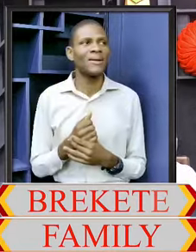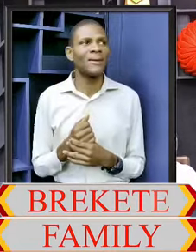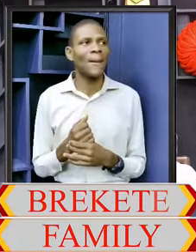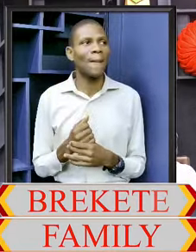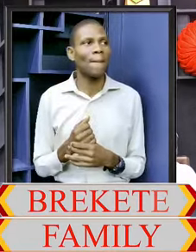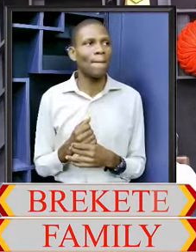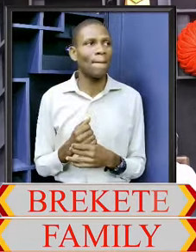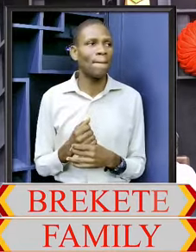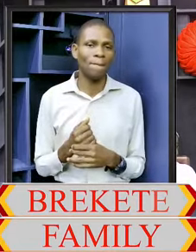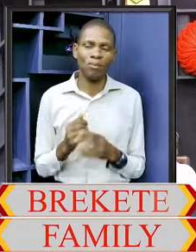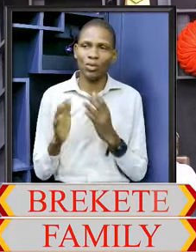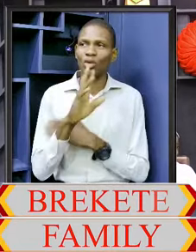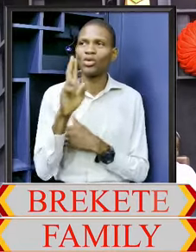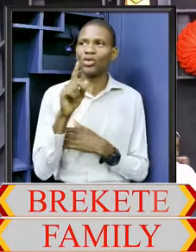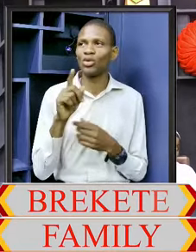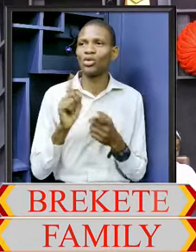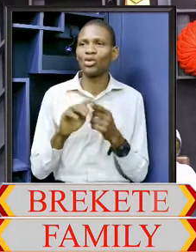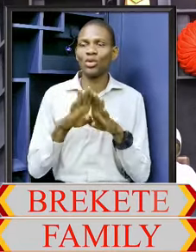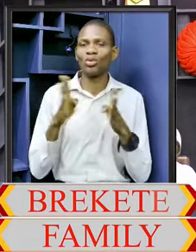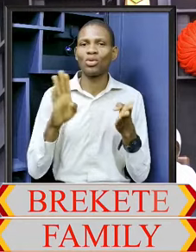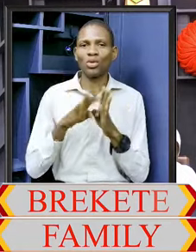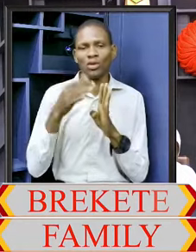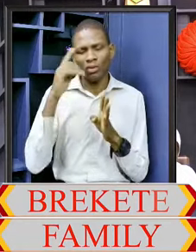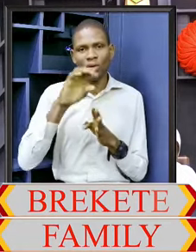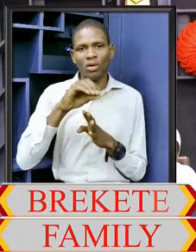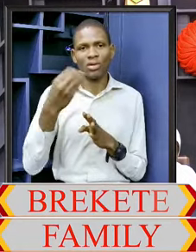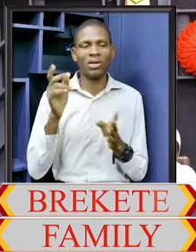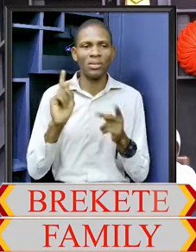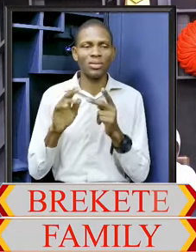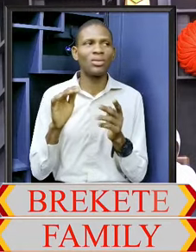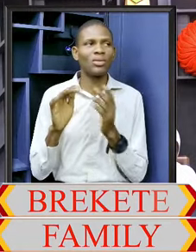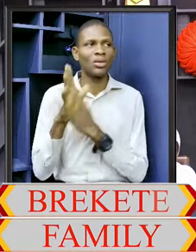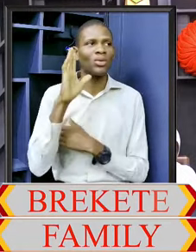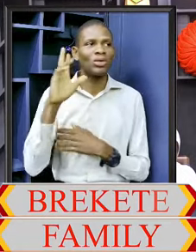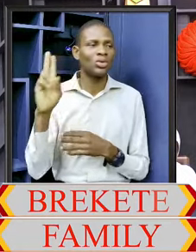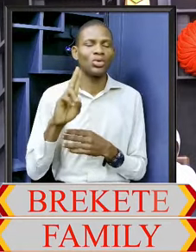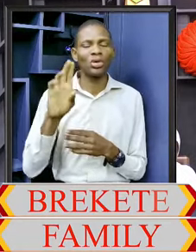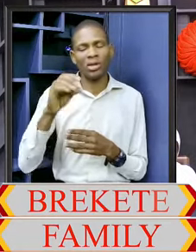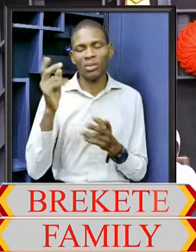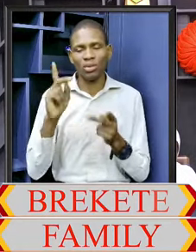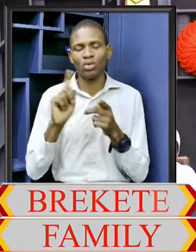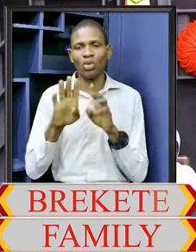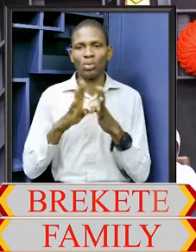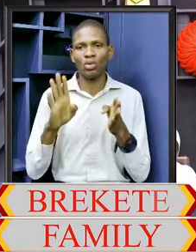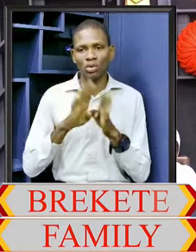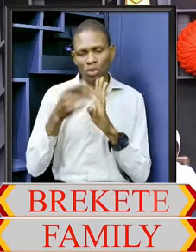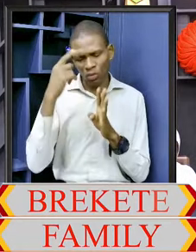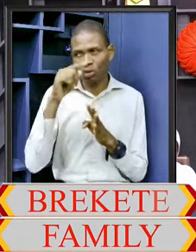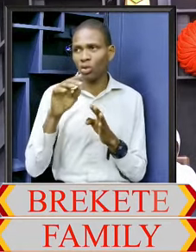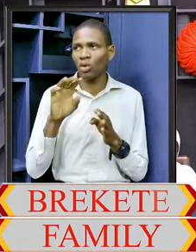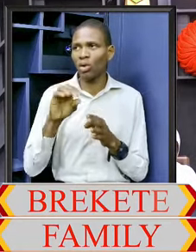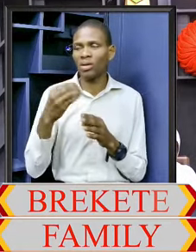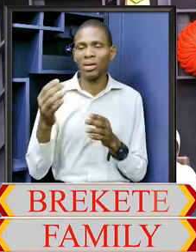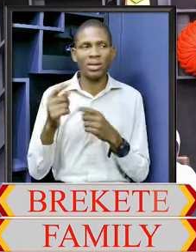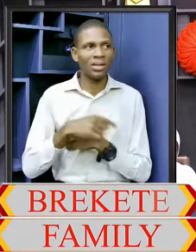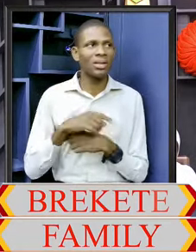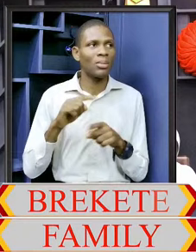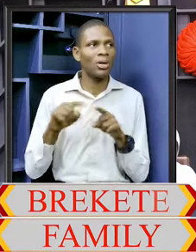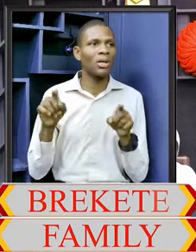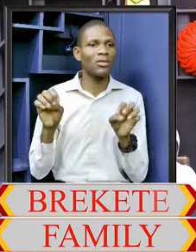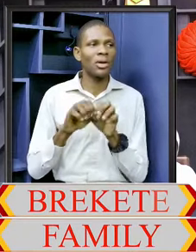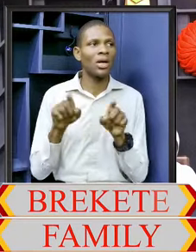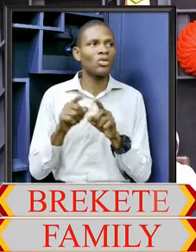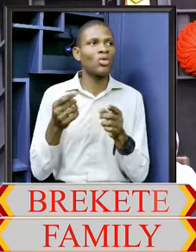God use you open door for the other people. Don't worry, now so God go use other people open door for you one day. Yes, sir. But even as you